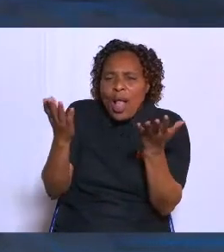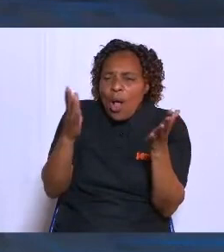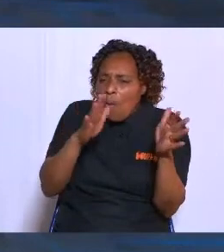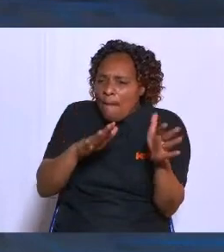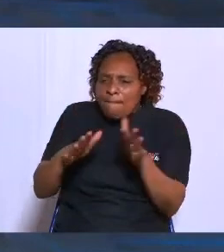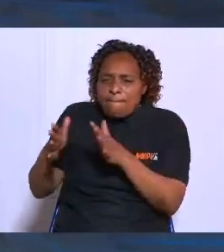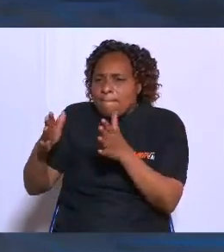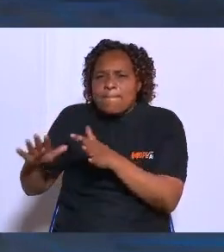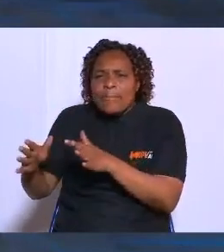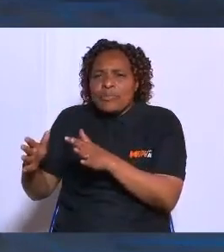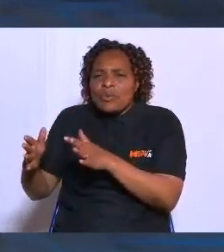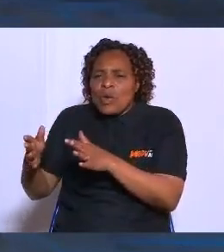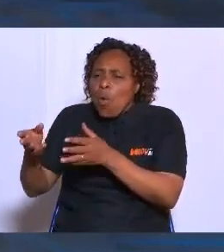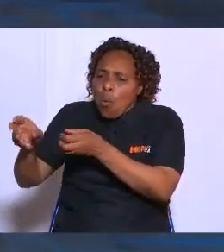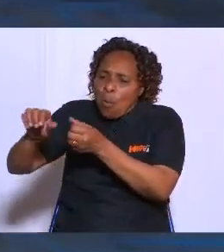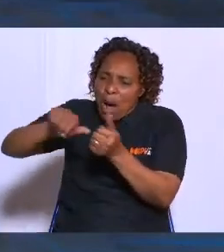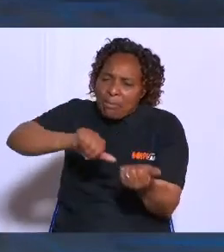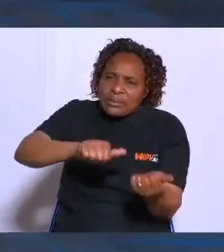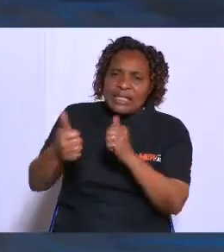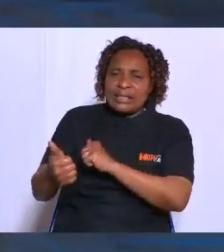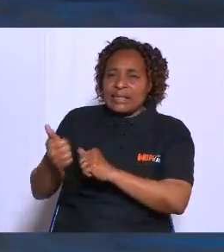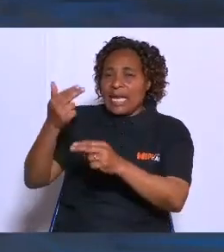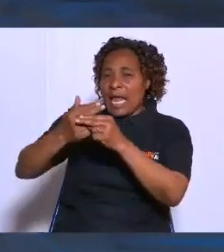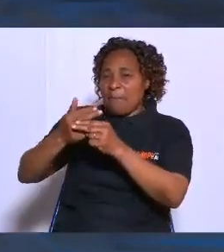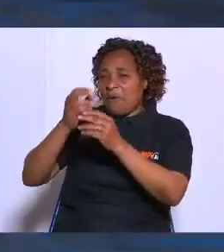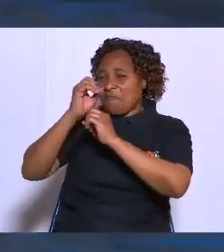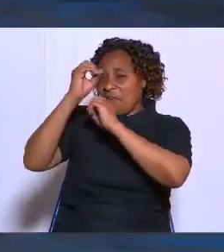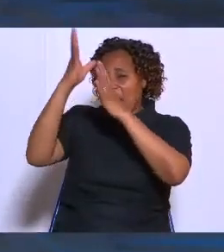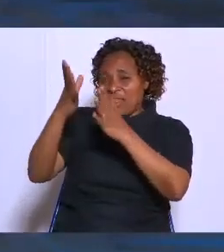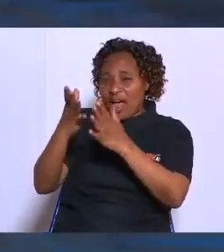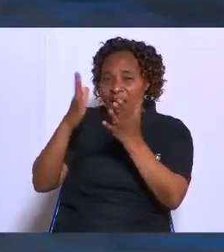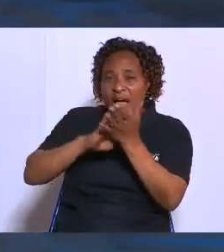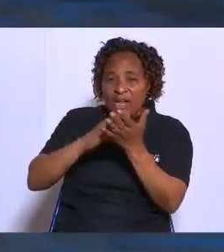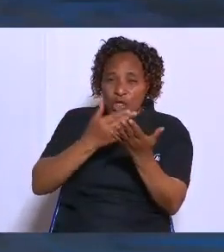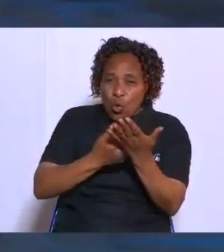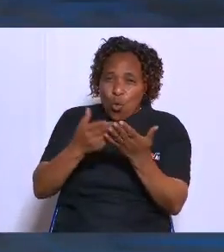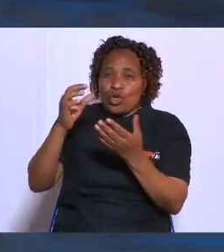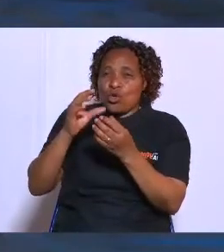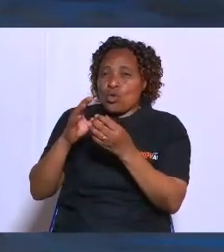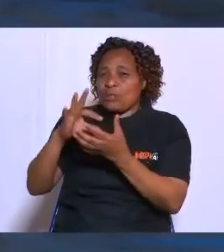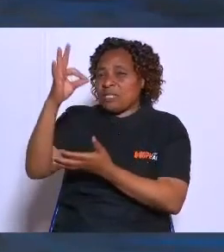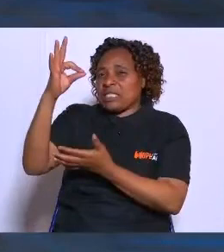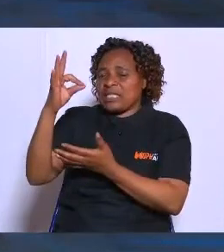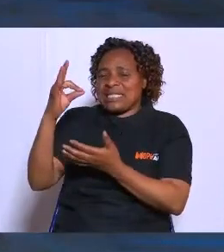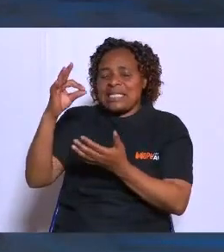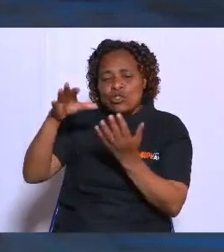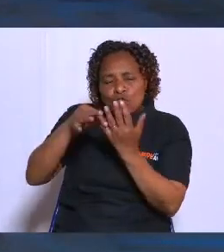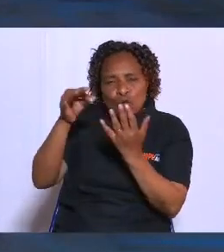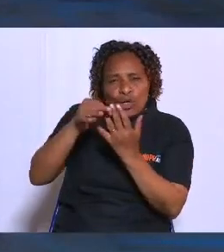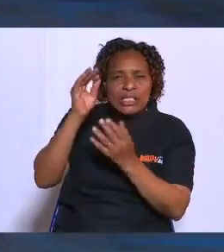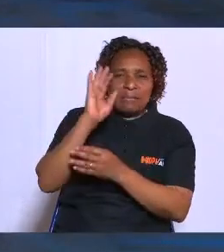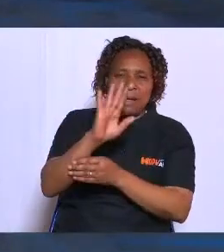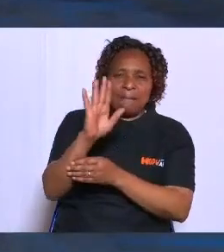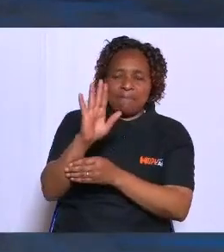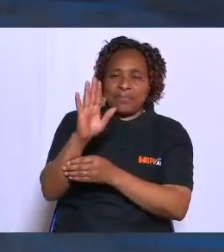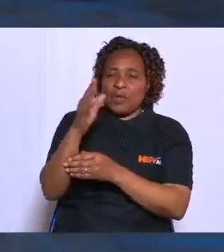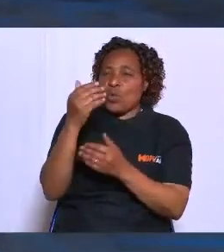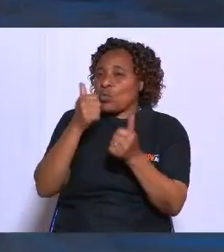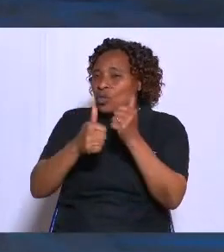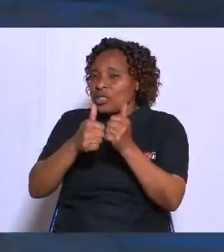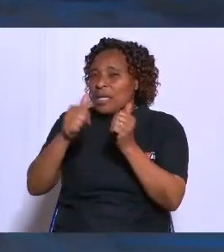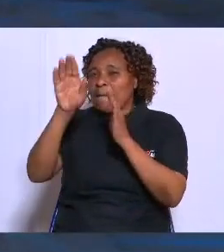and be baptized in the name of the father son in the Holy Ghost here is our choice the Bible